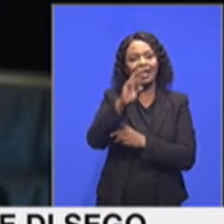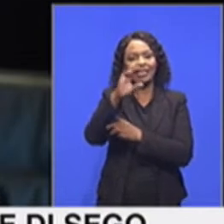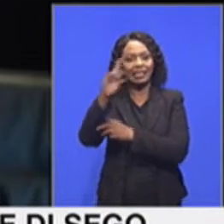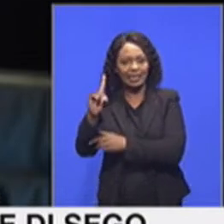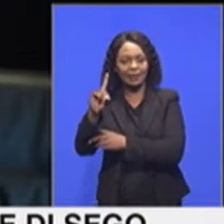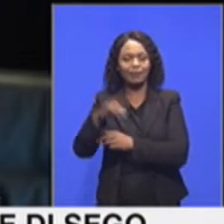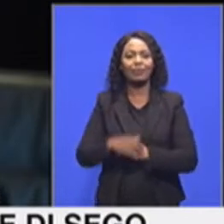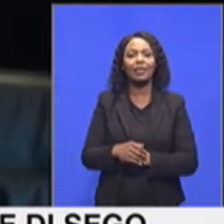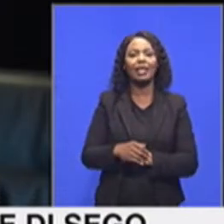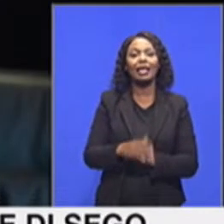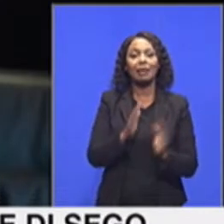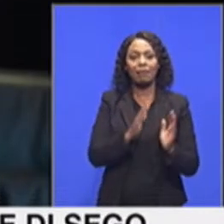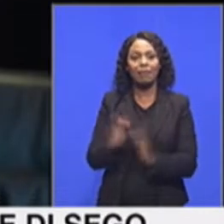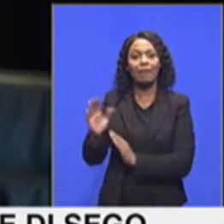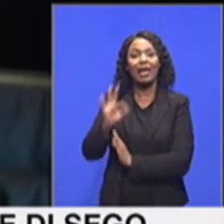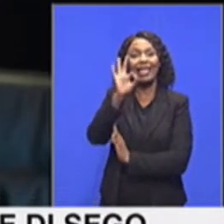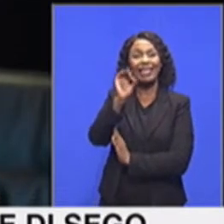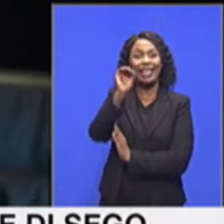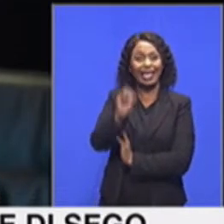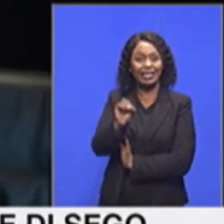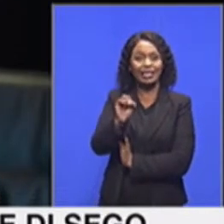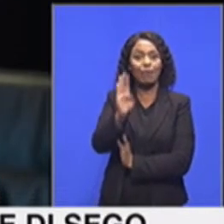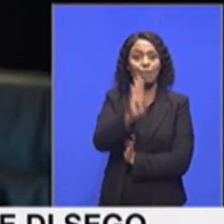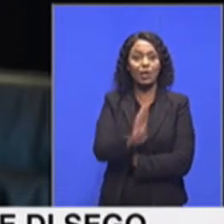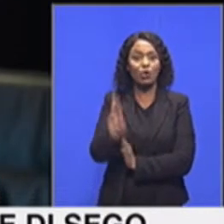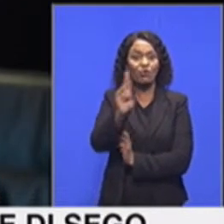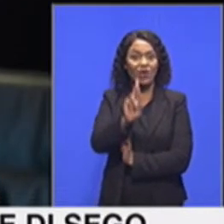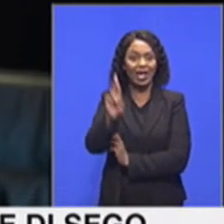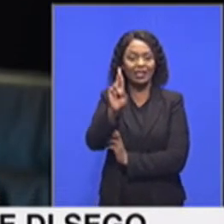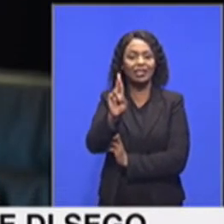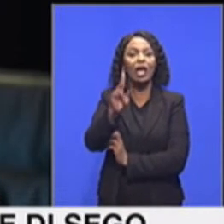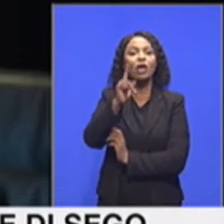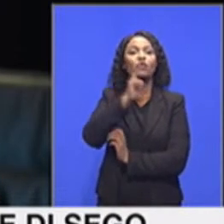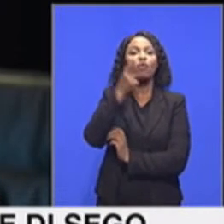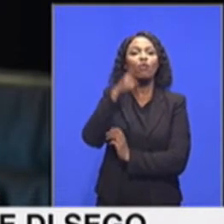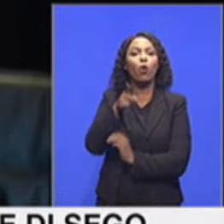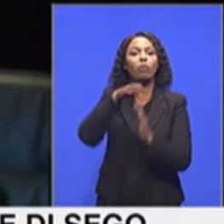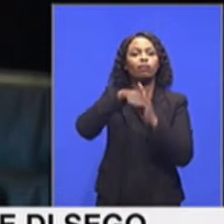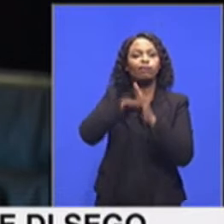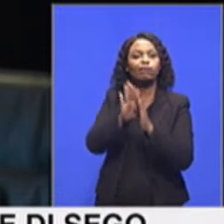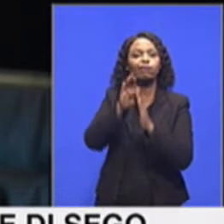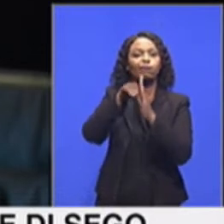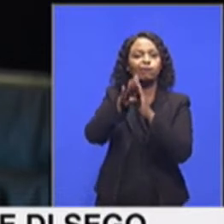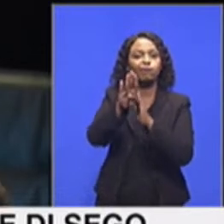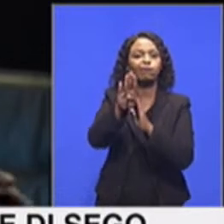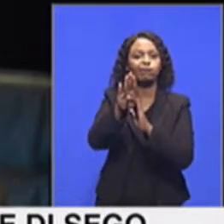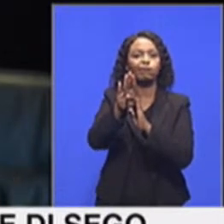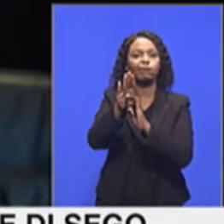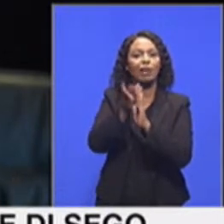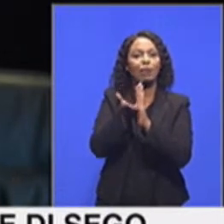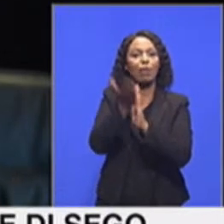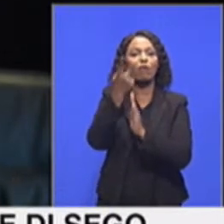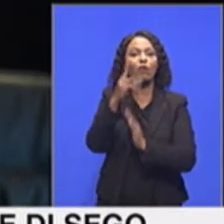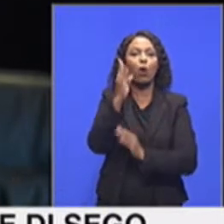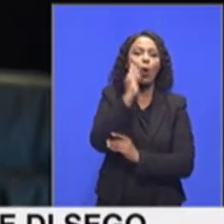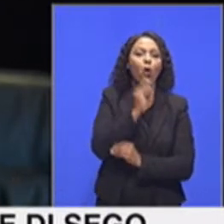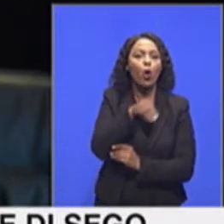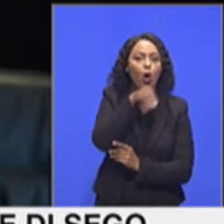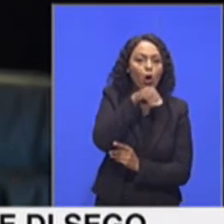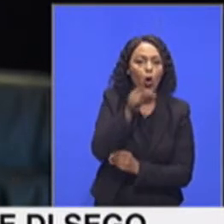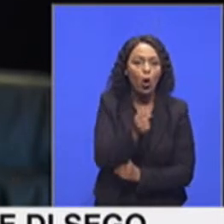30 billion rand is used for inflation-linked increases for Ogogo.